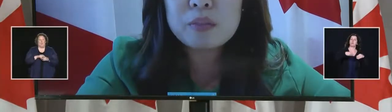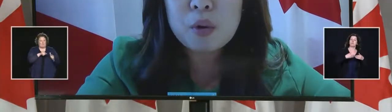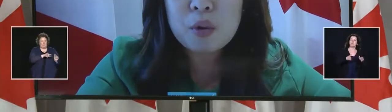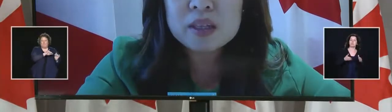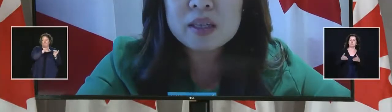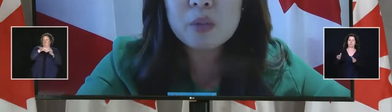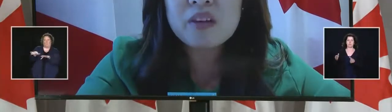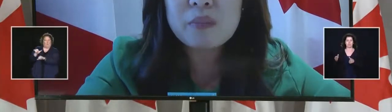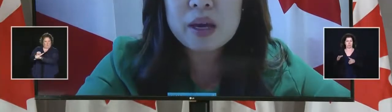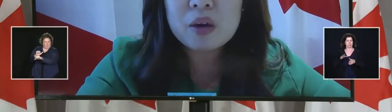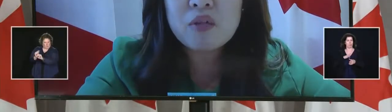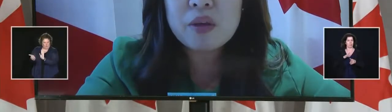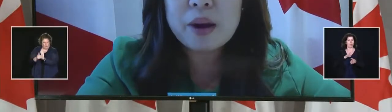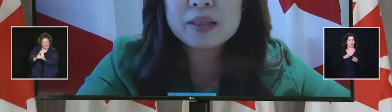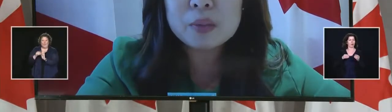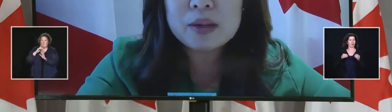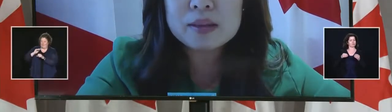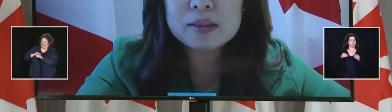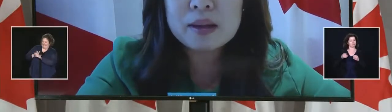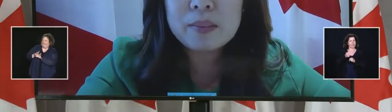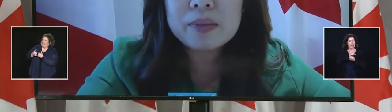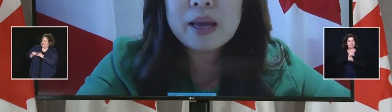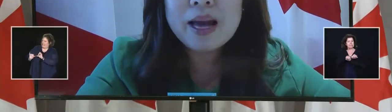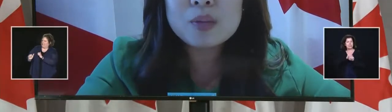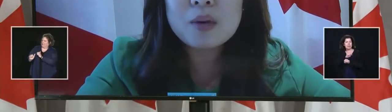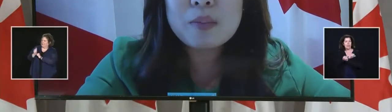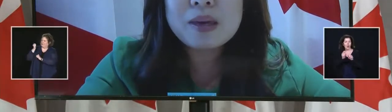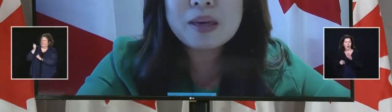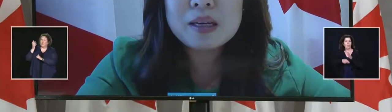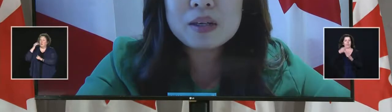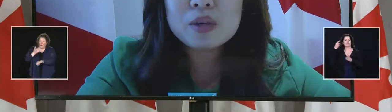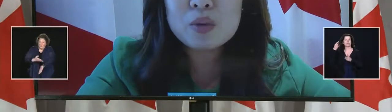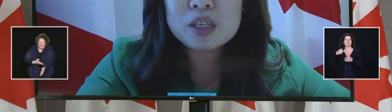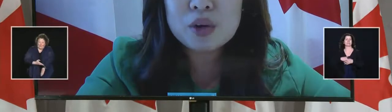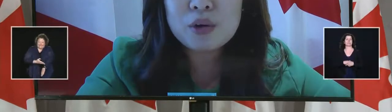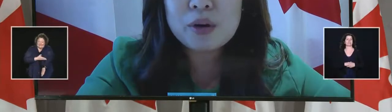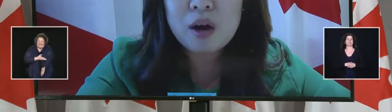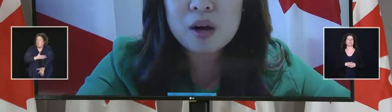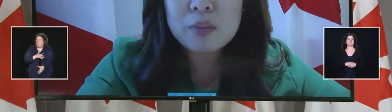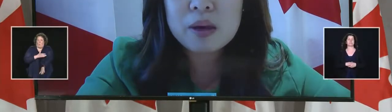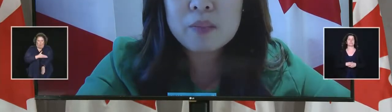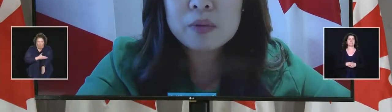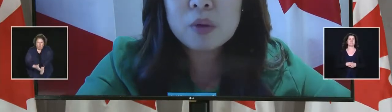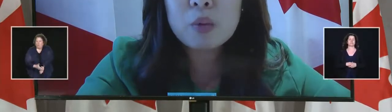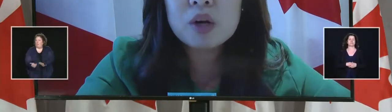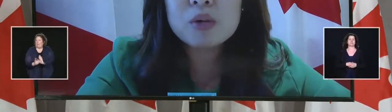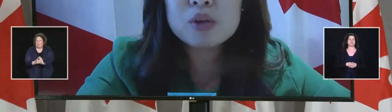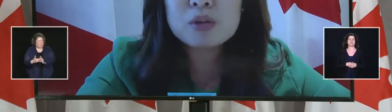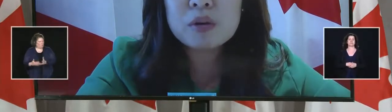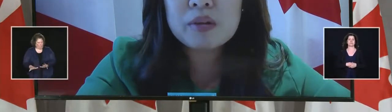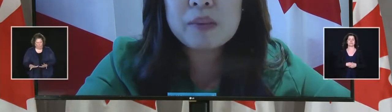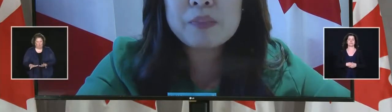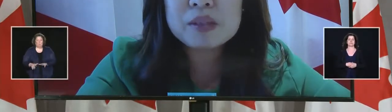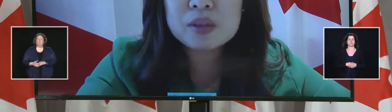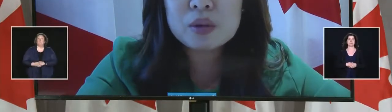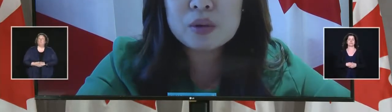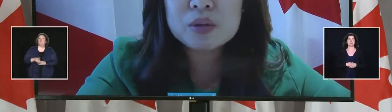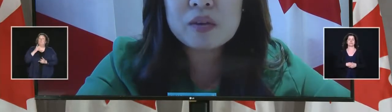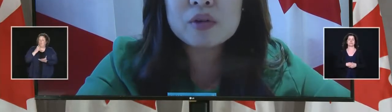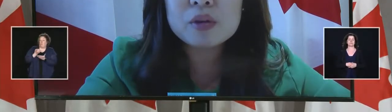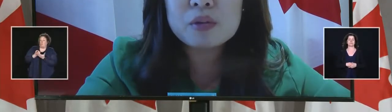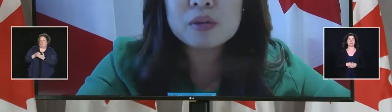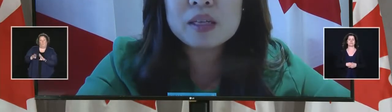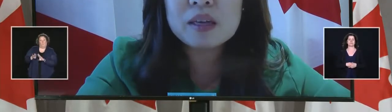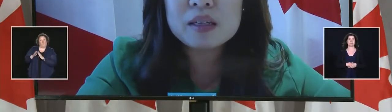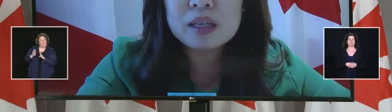lose the progress that we have made over the past weeks. As we begin to restart our economy, we want to ensure that business owners